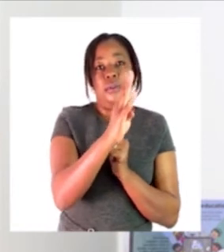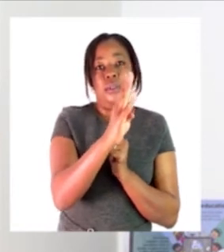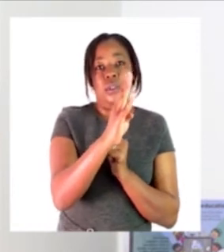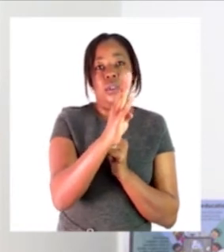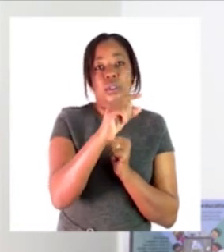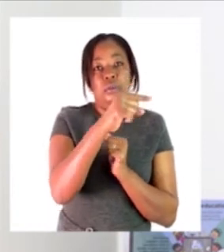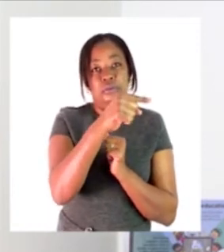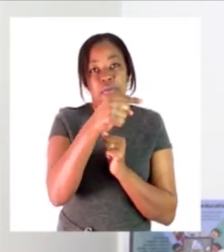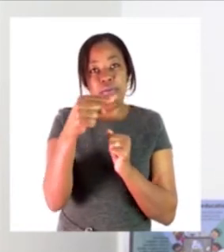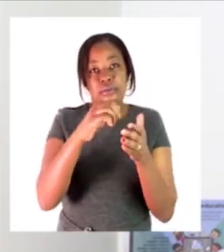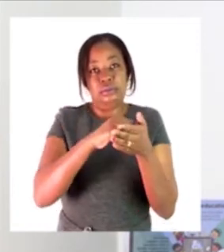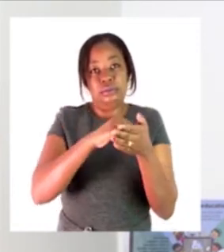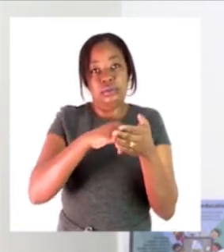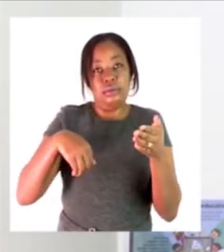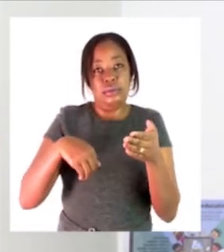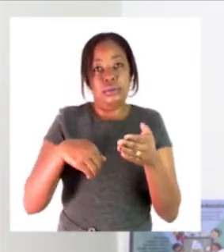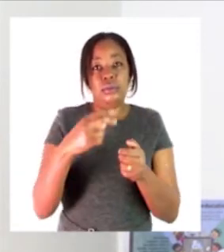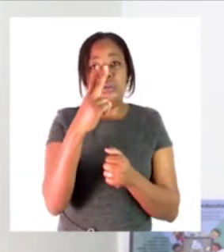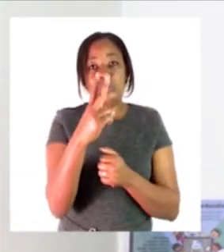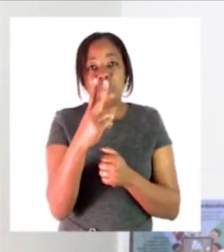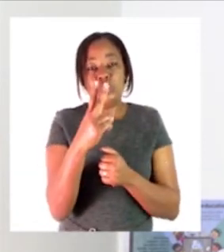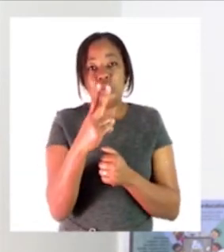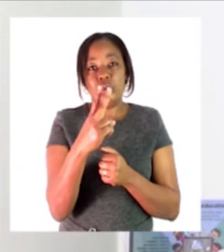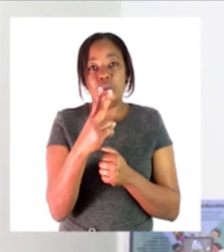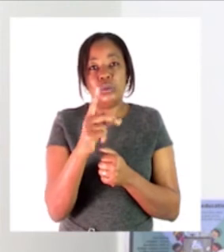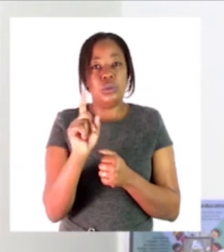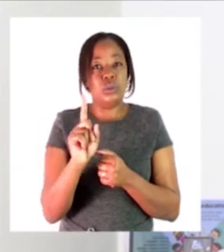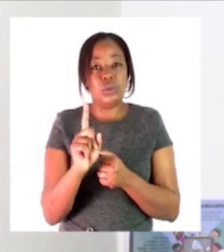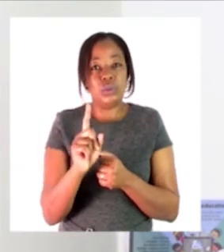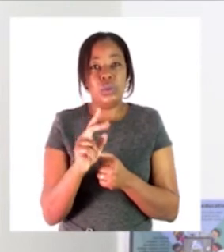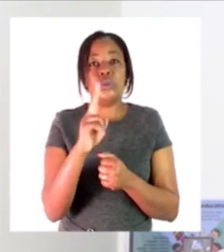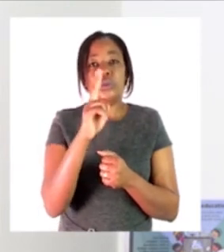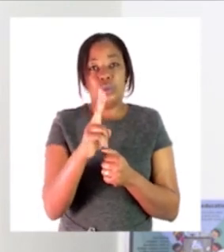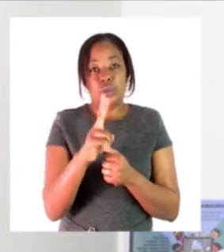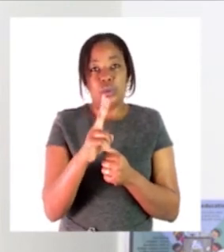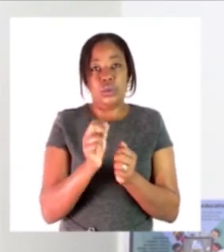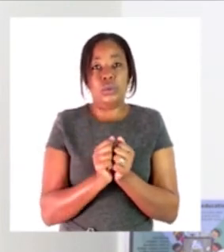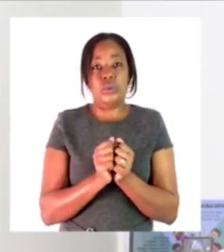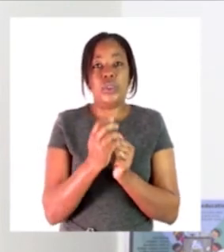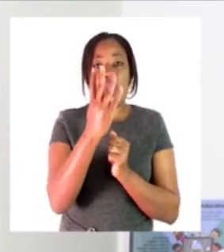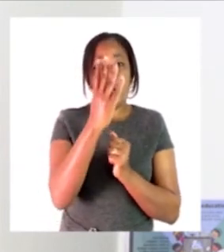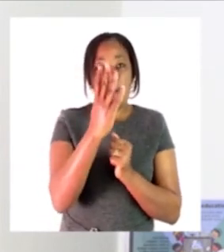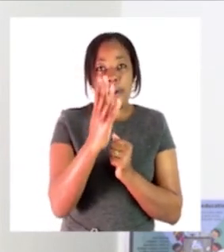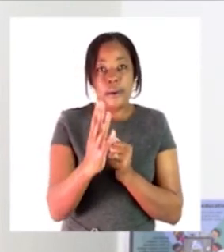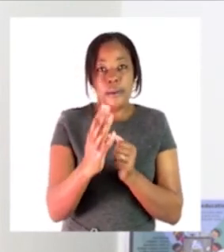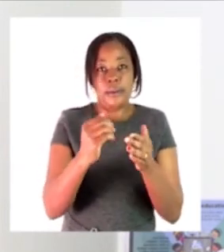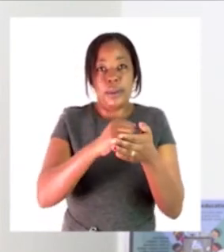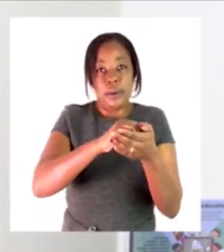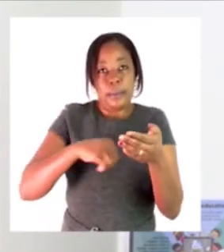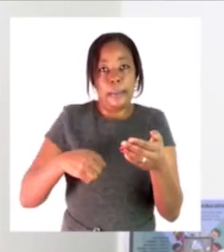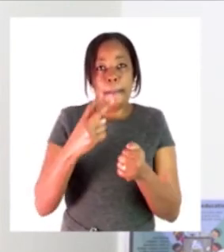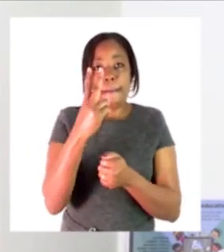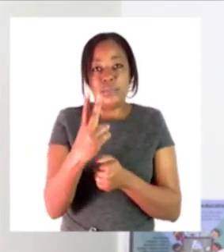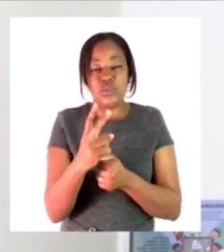minus 2 is what? Is 20. Is a 2. So I have a 20 there, sorry. It's a 2.